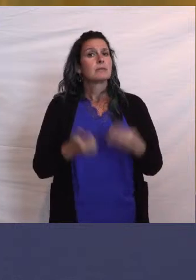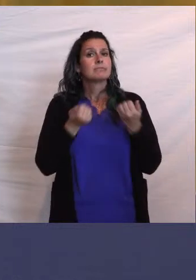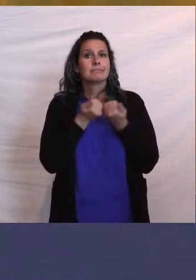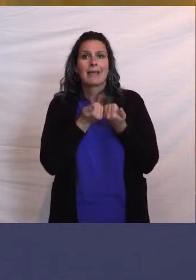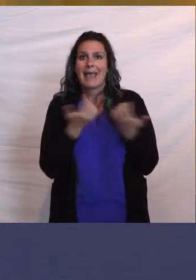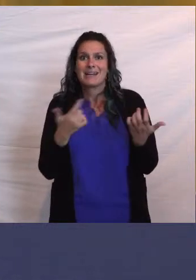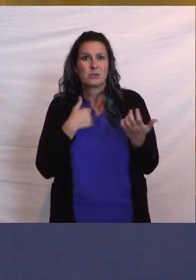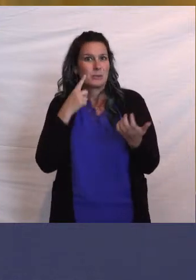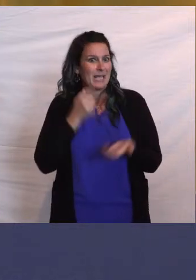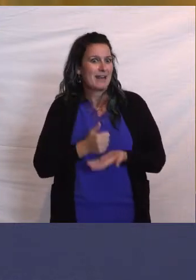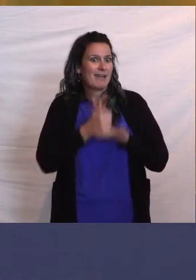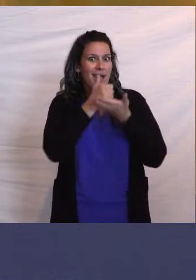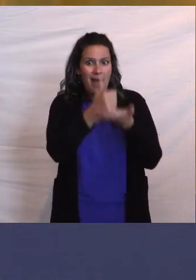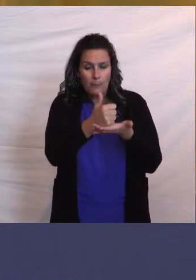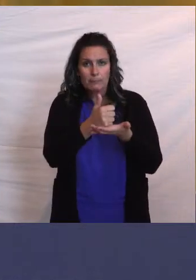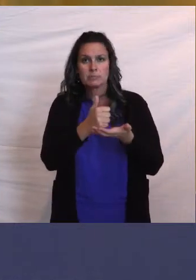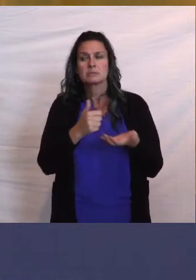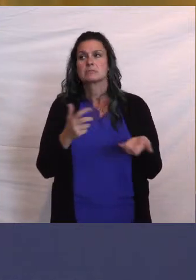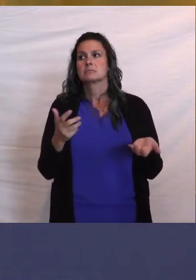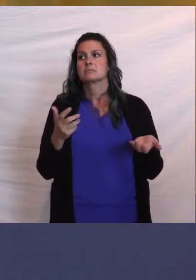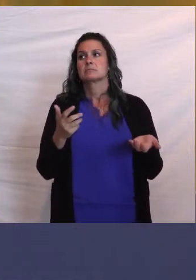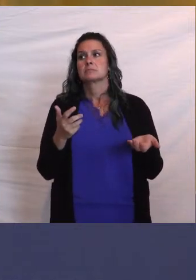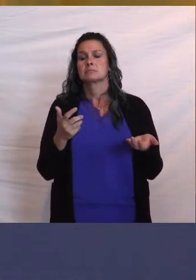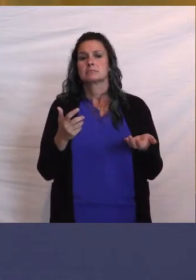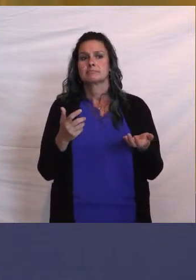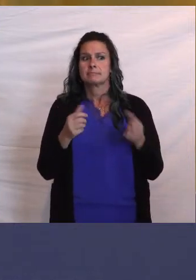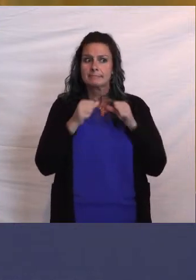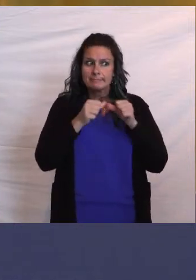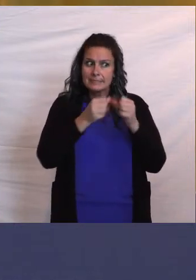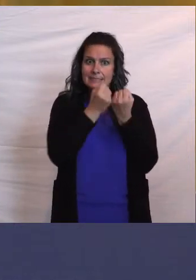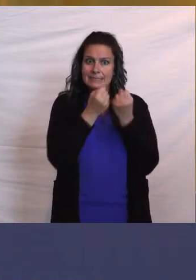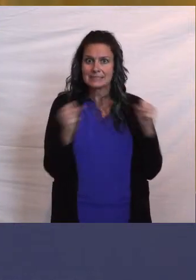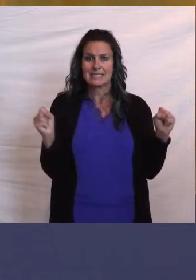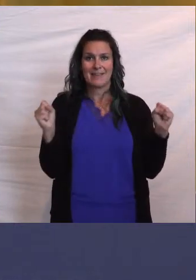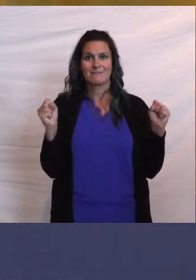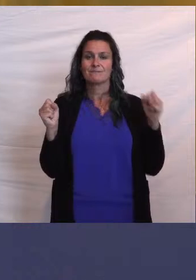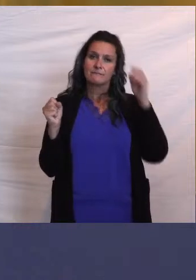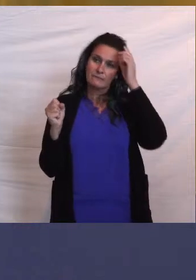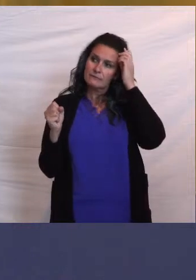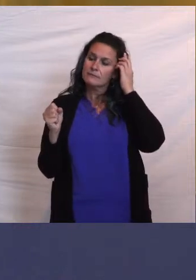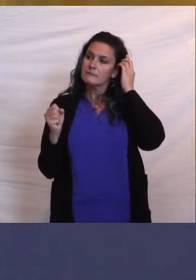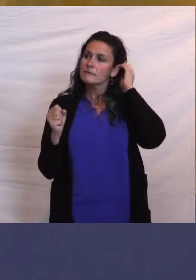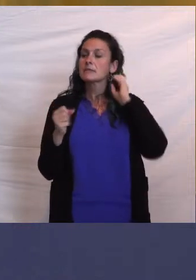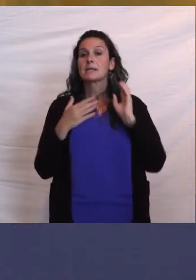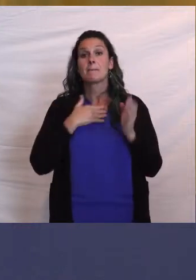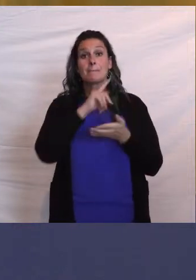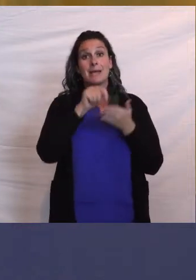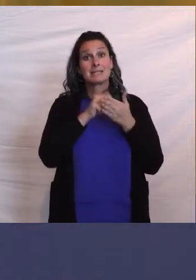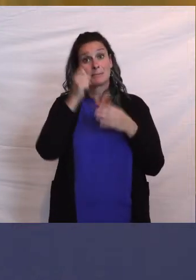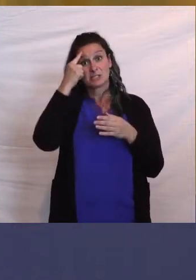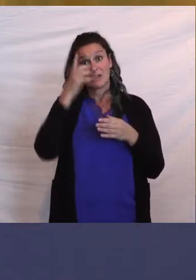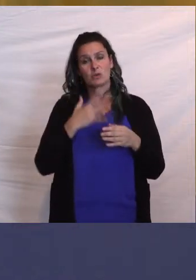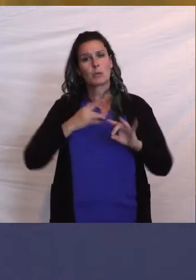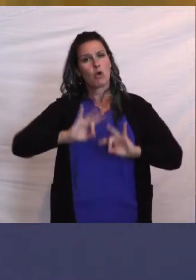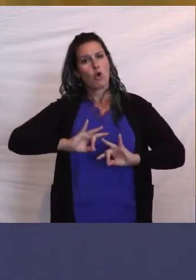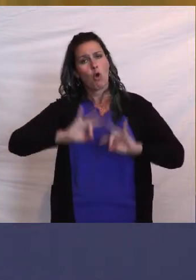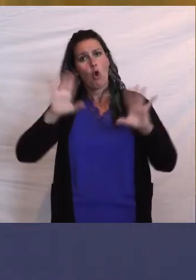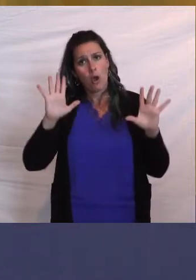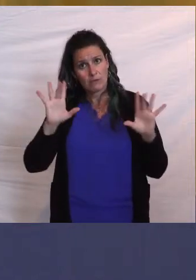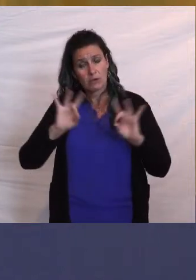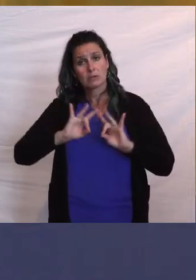we think we can do that preserves safety. I mean, early on in my time as governor, we had a horrific